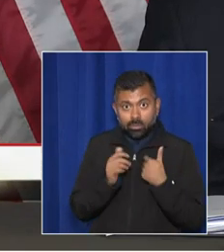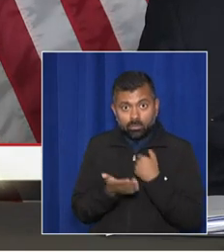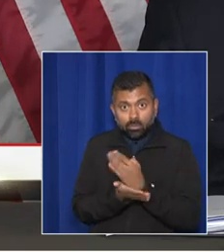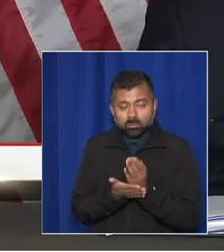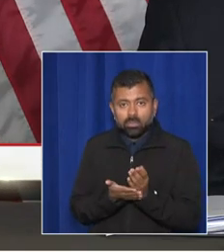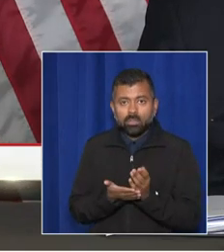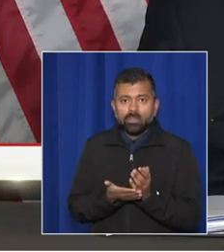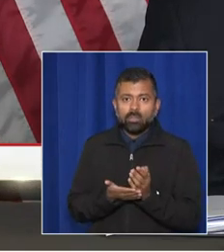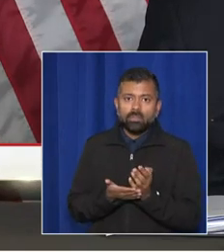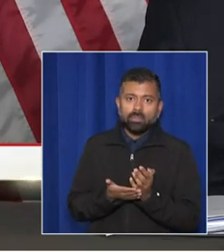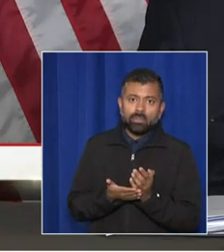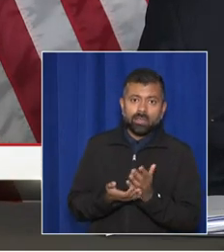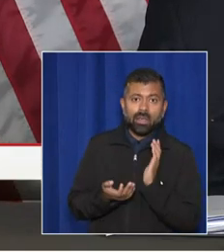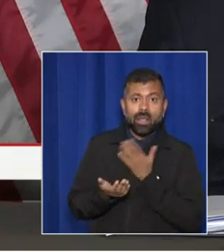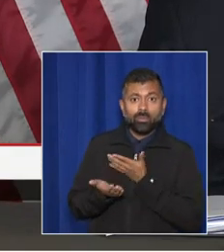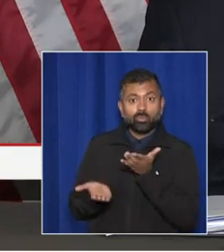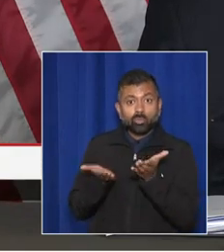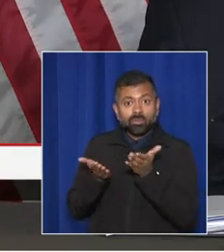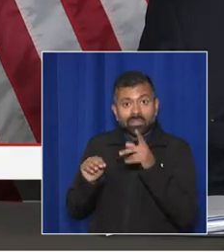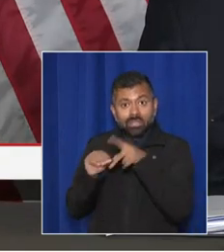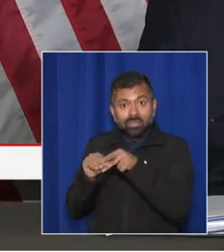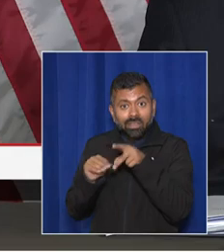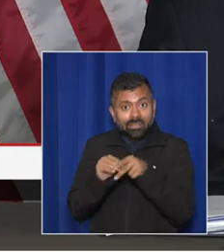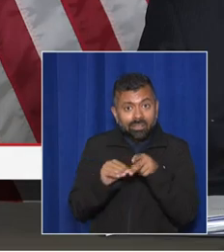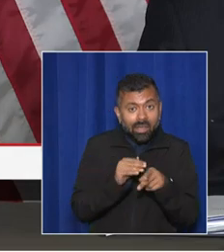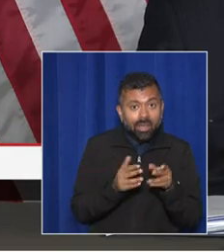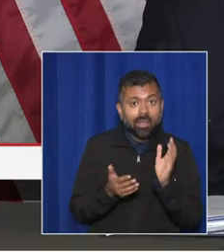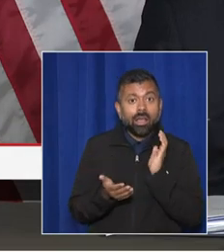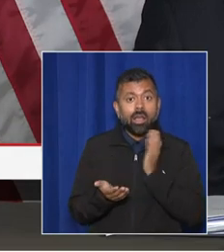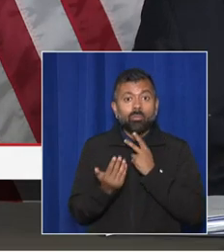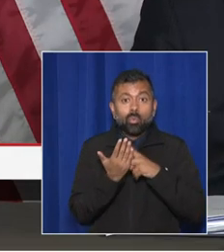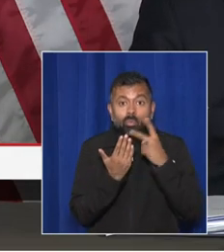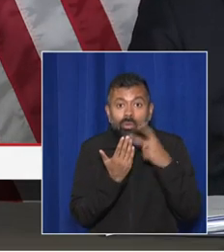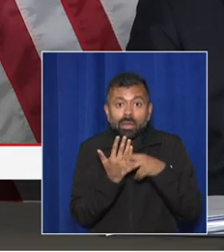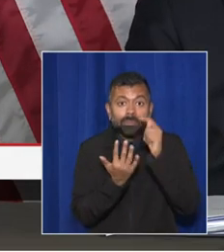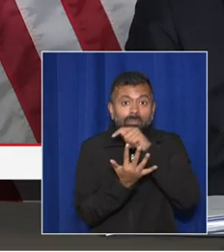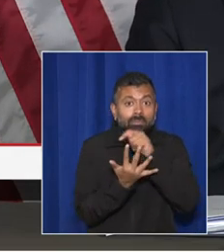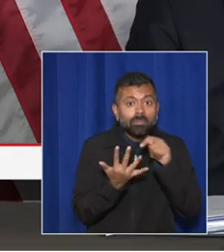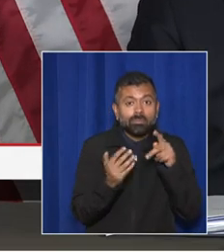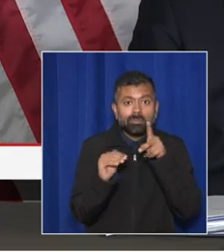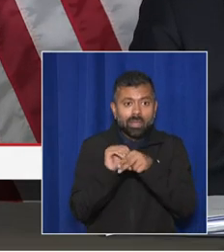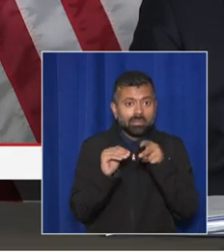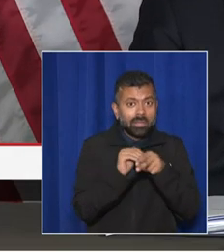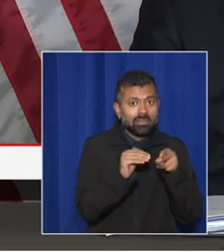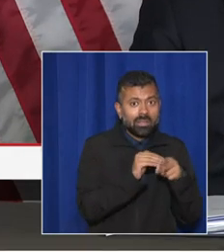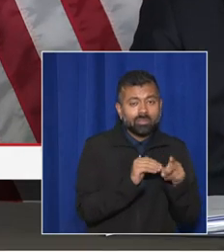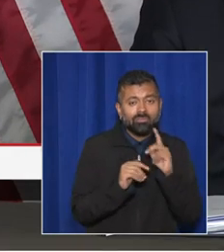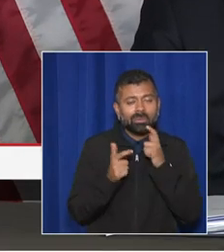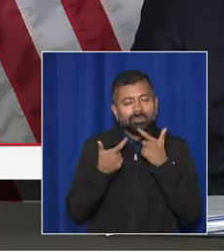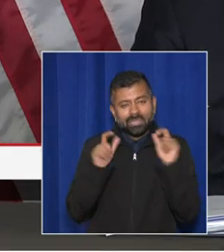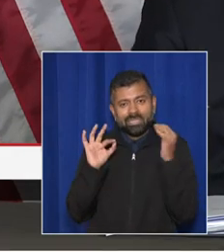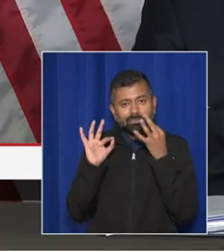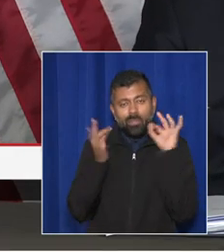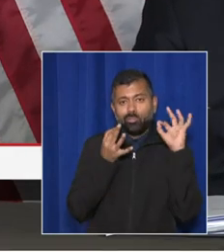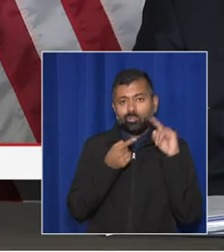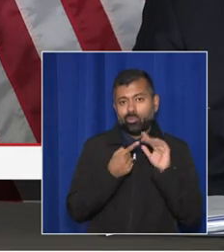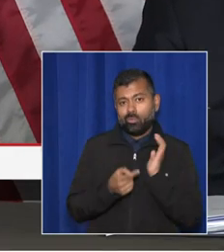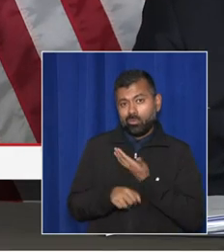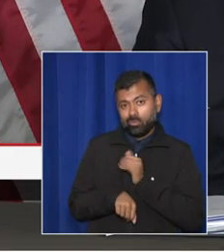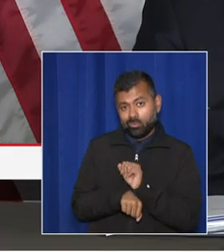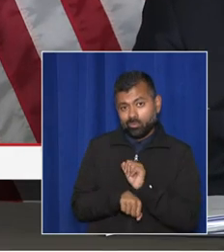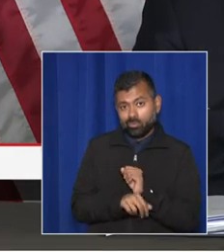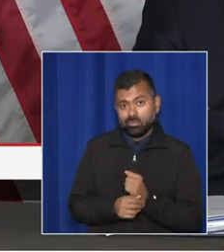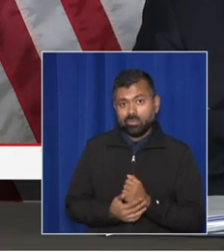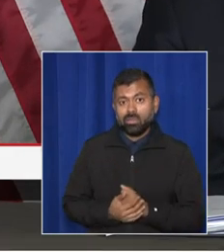reducing spending at least on the fly, that's a huge distraction that would be better spent on our joint